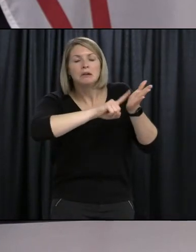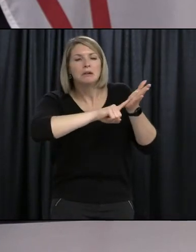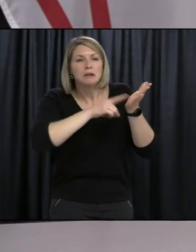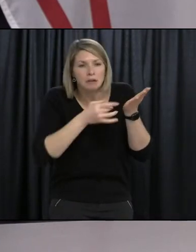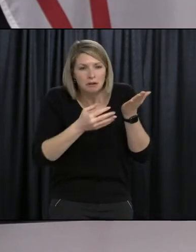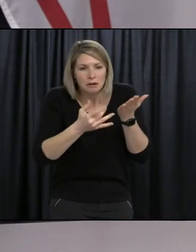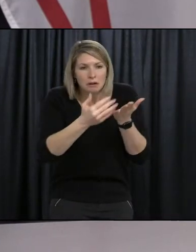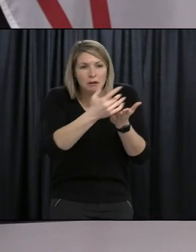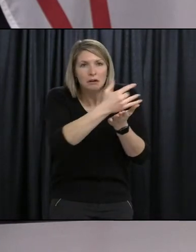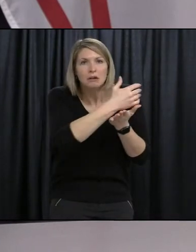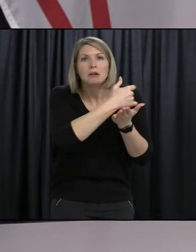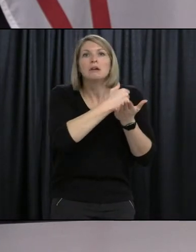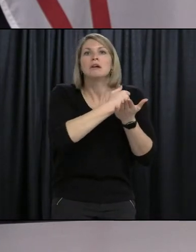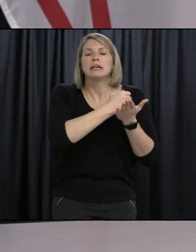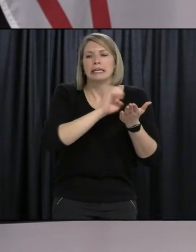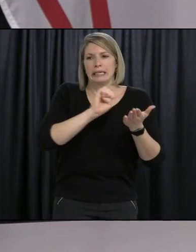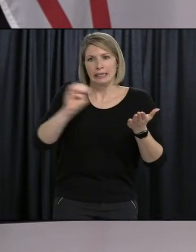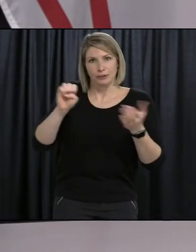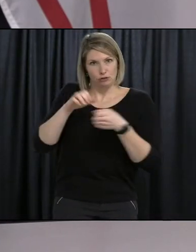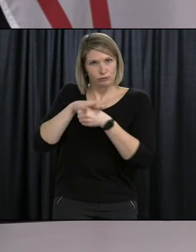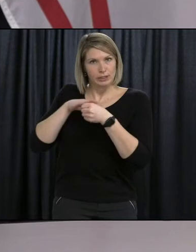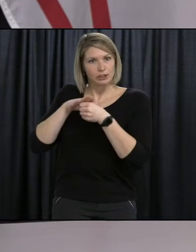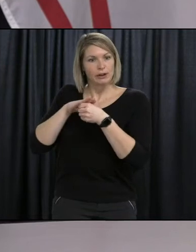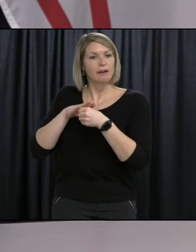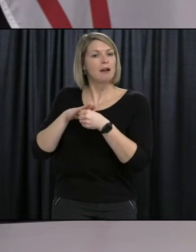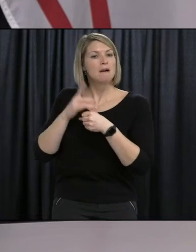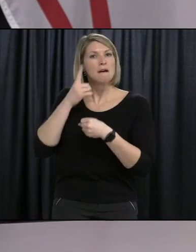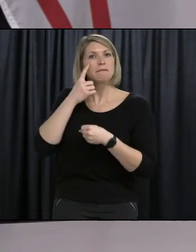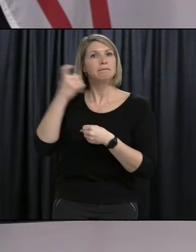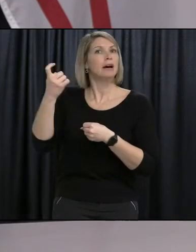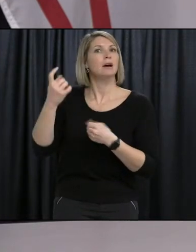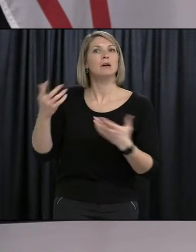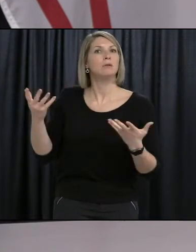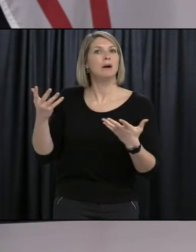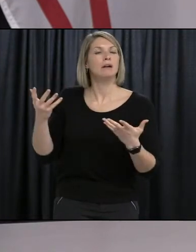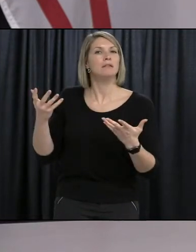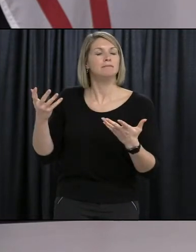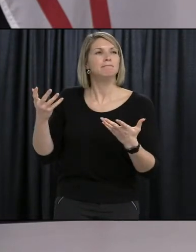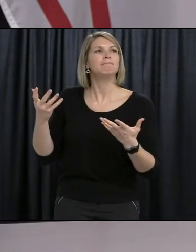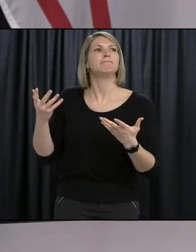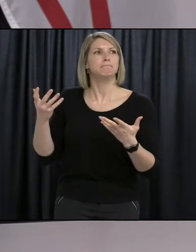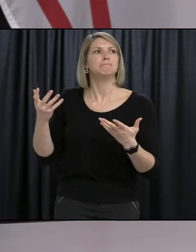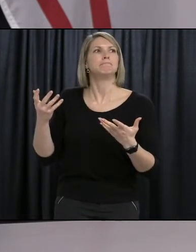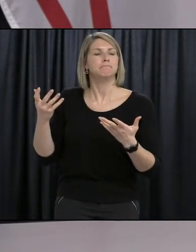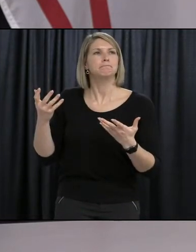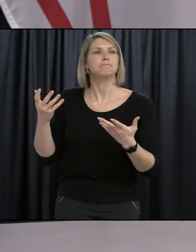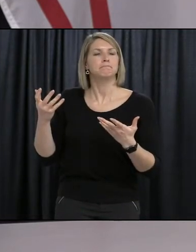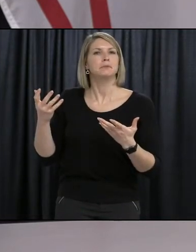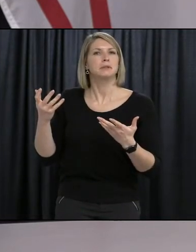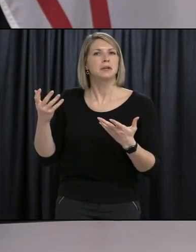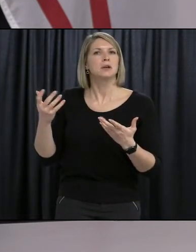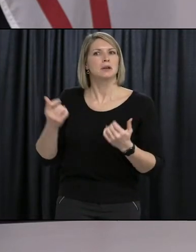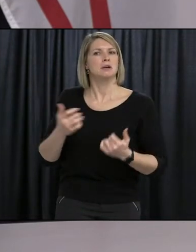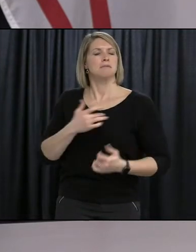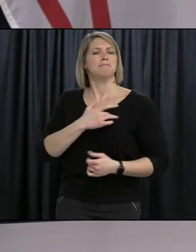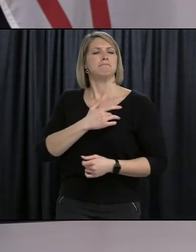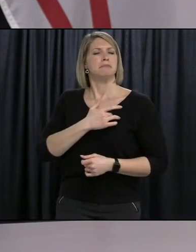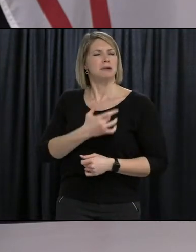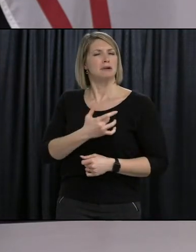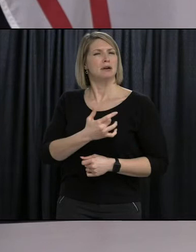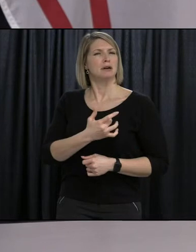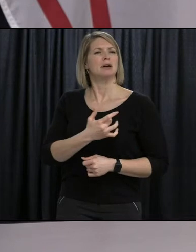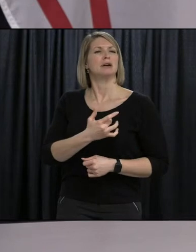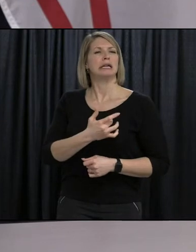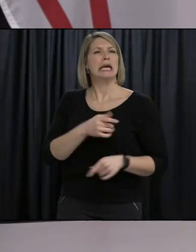officials in Eastern Health have certainly found that there's quite a number of common